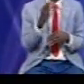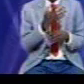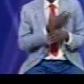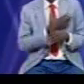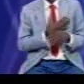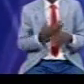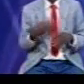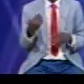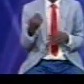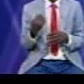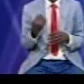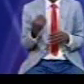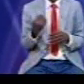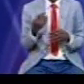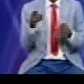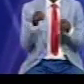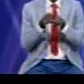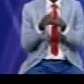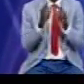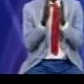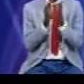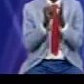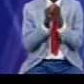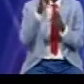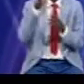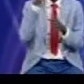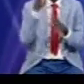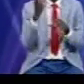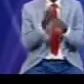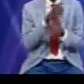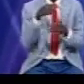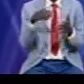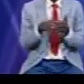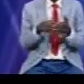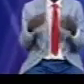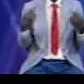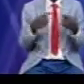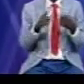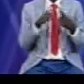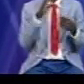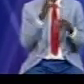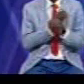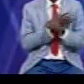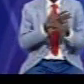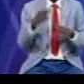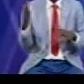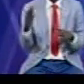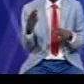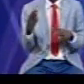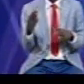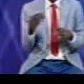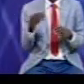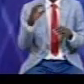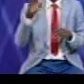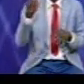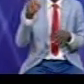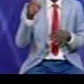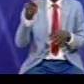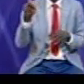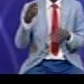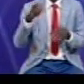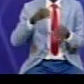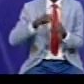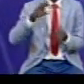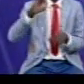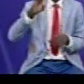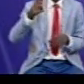heal me, take this pain away. I kept trusting, I kept praying. But this year, February, I just noticed that I